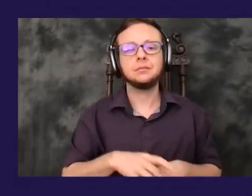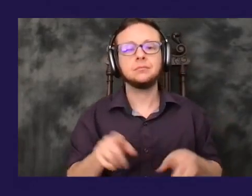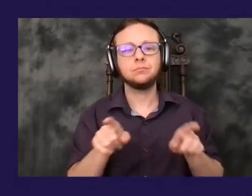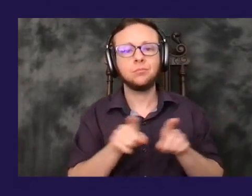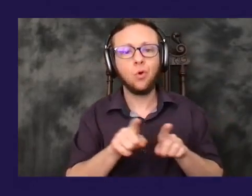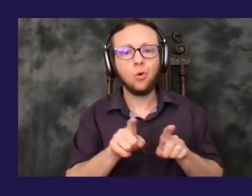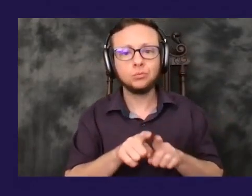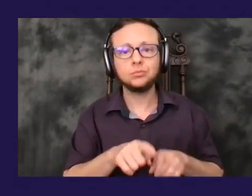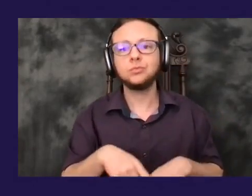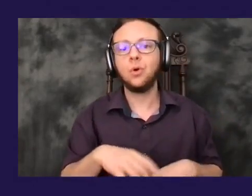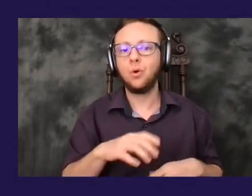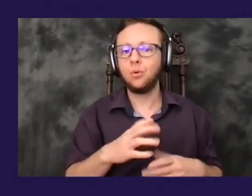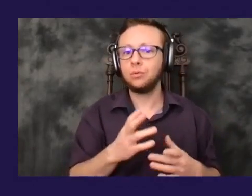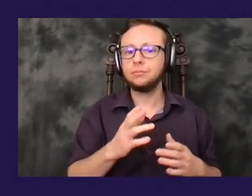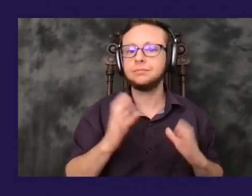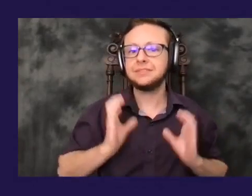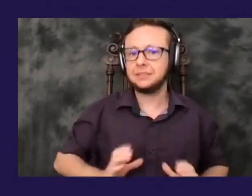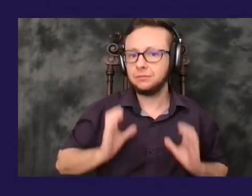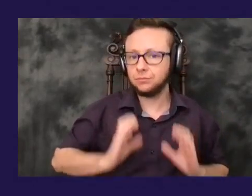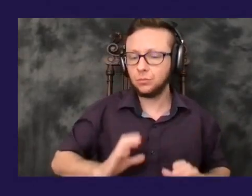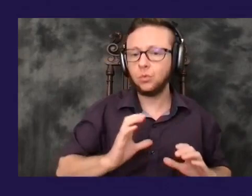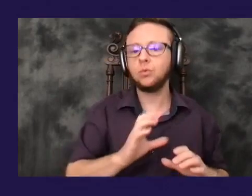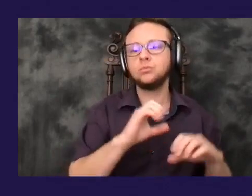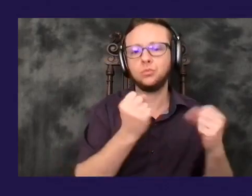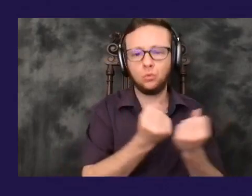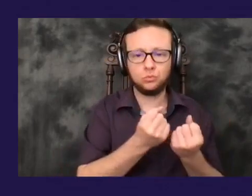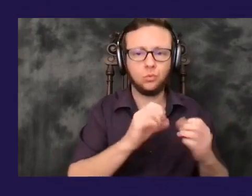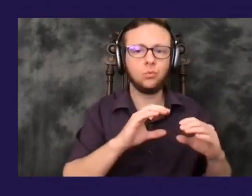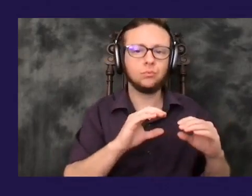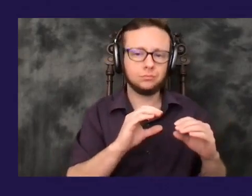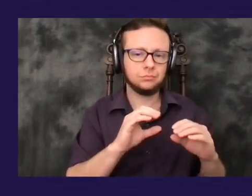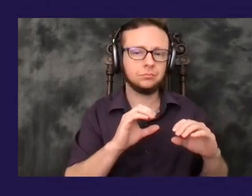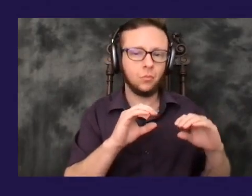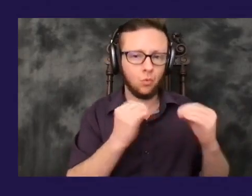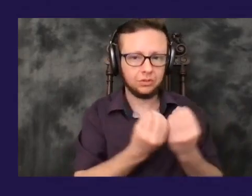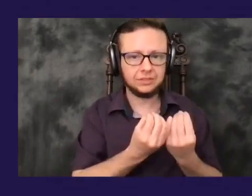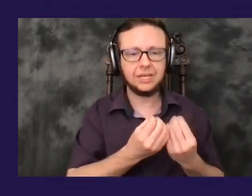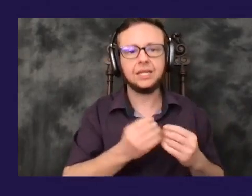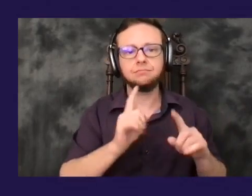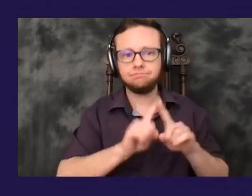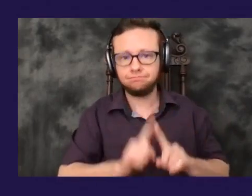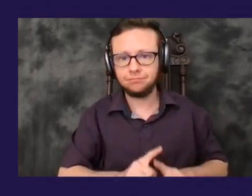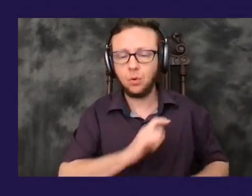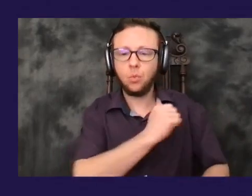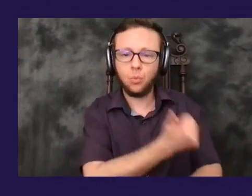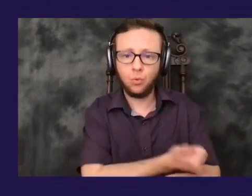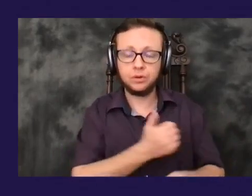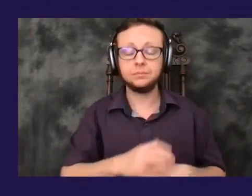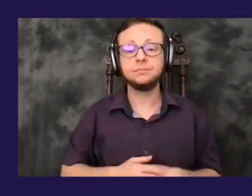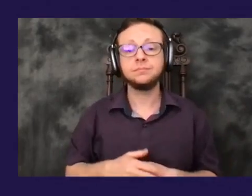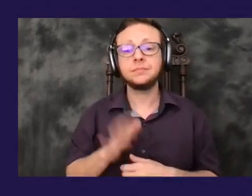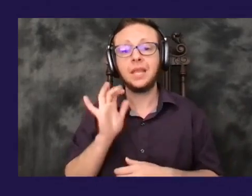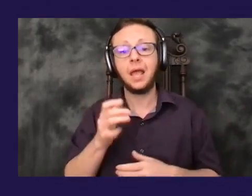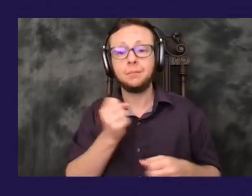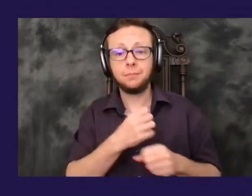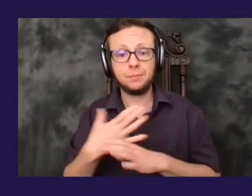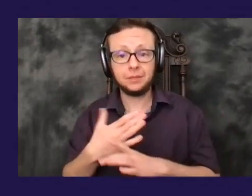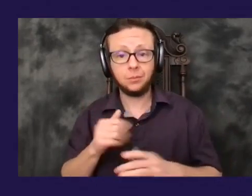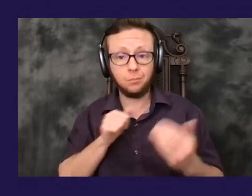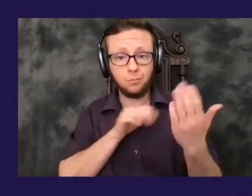organizations, community leaders, and local and national authorities. And all of this, the objective of this preparedness approach that we're